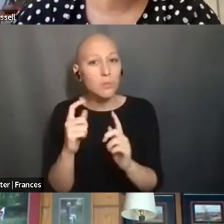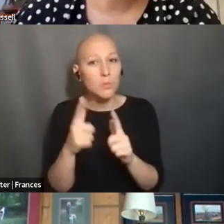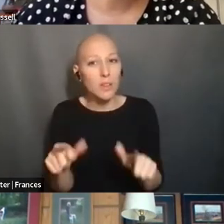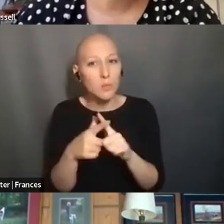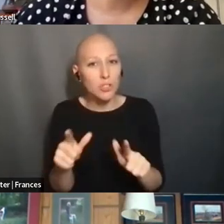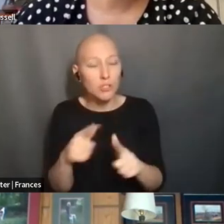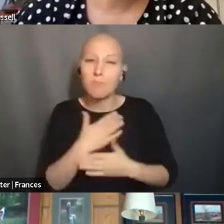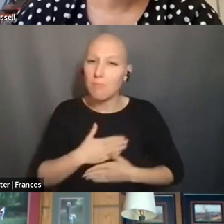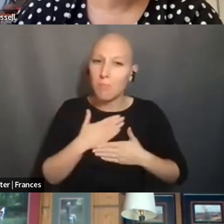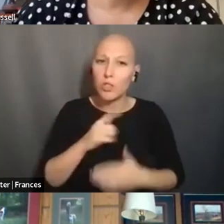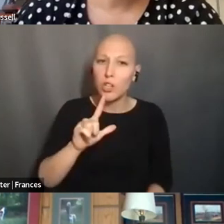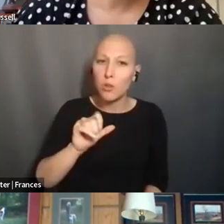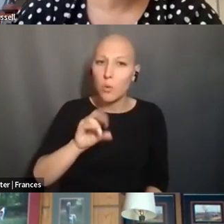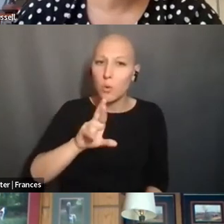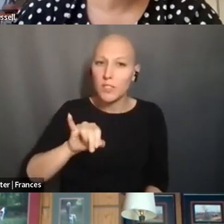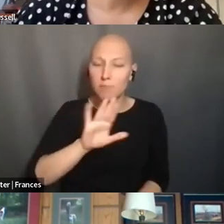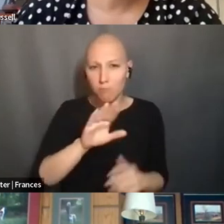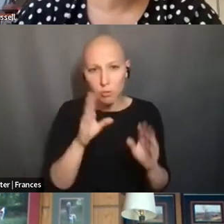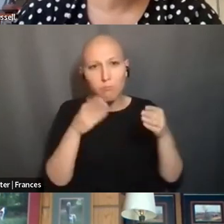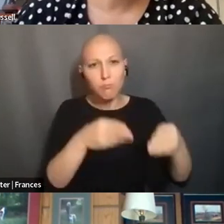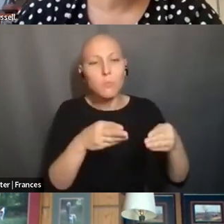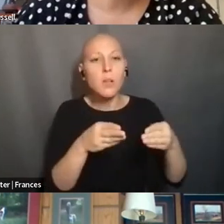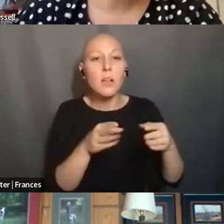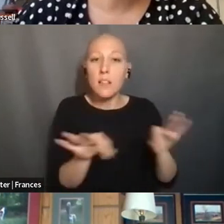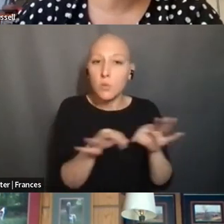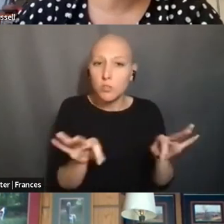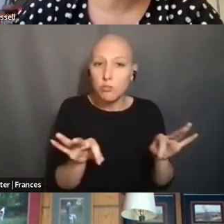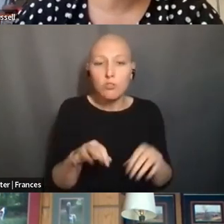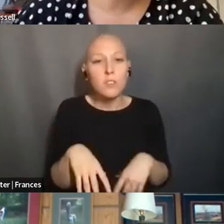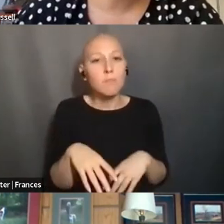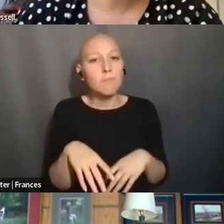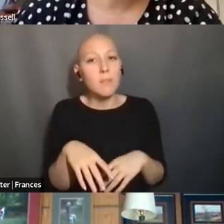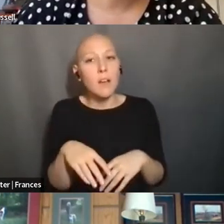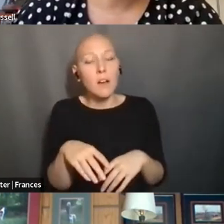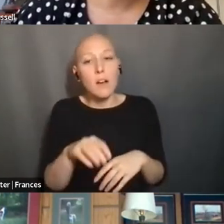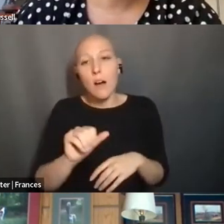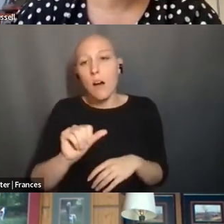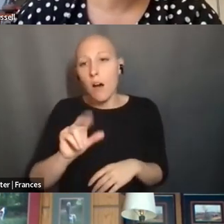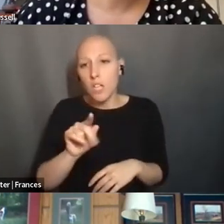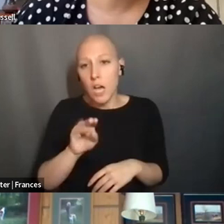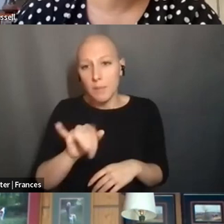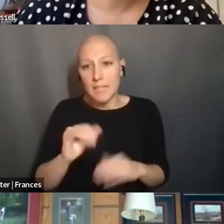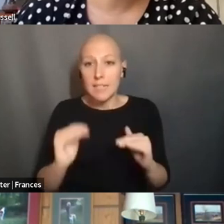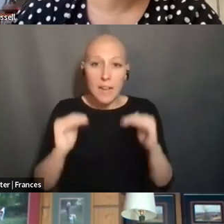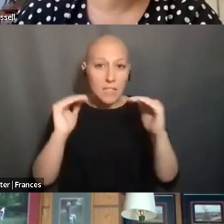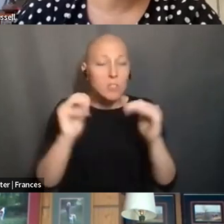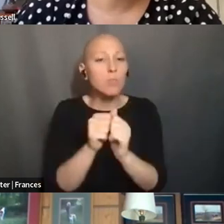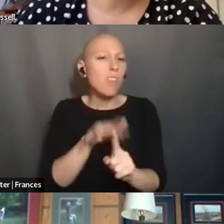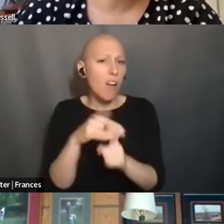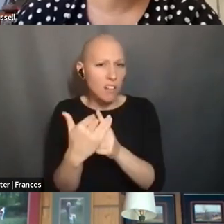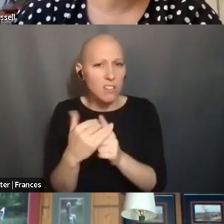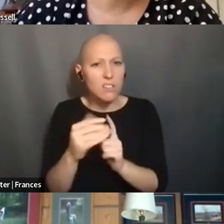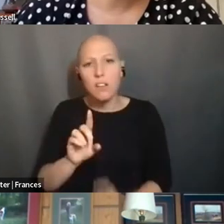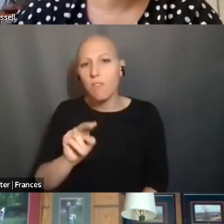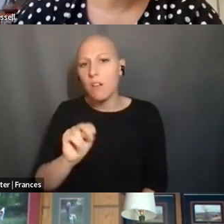Lori's attention to language and thinking about autonomy enhancement in the context of non-directiveness, which leads to my second